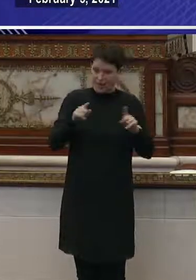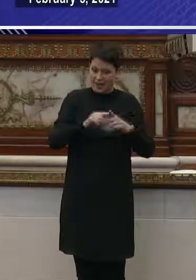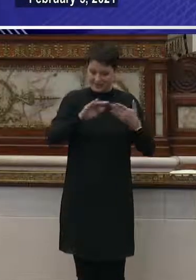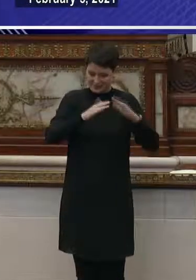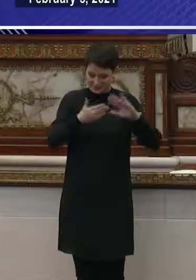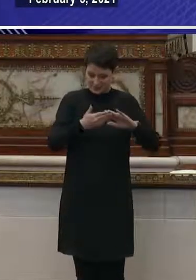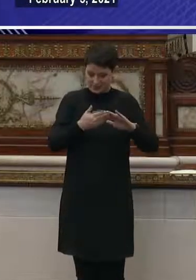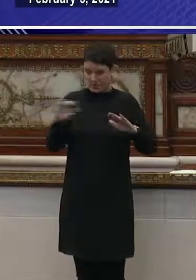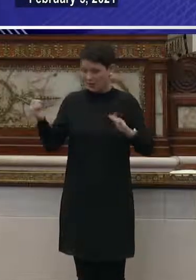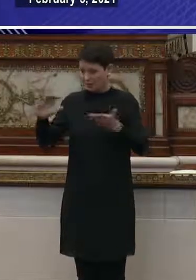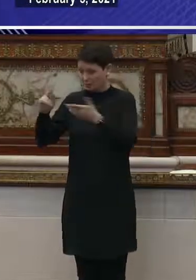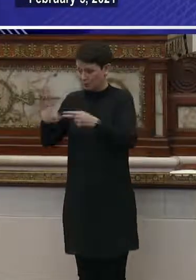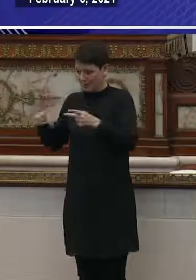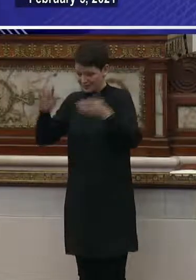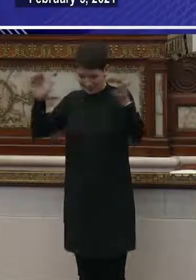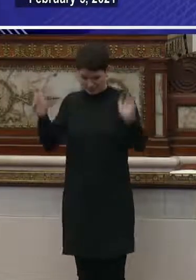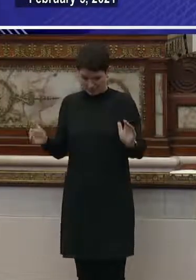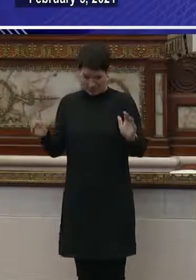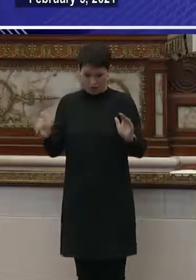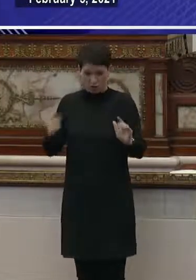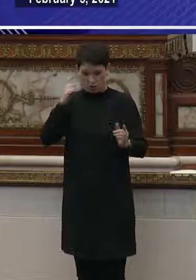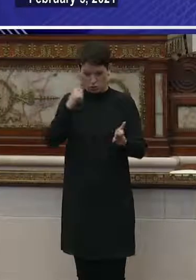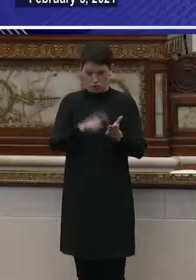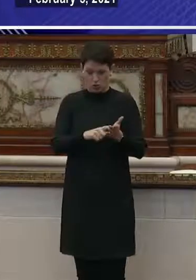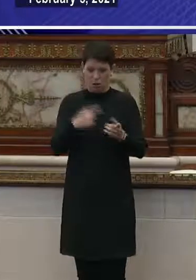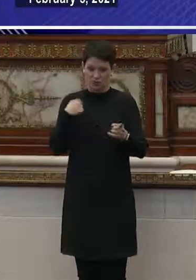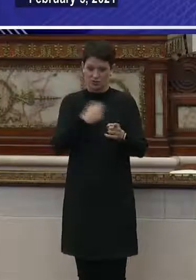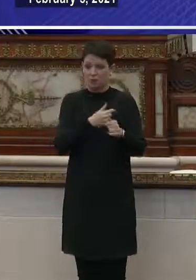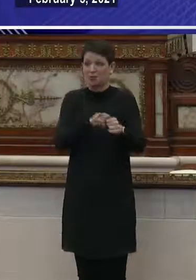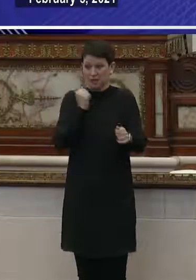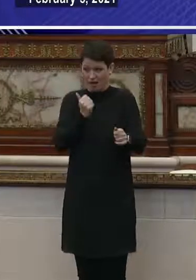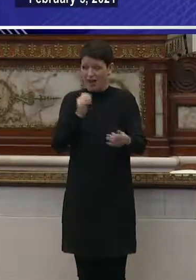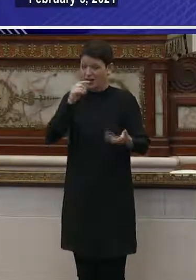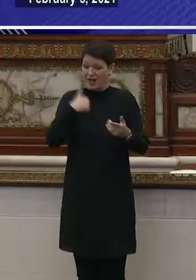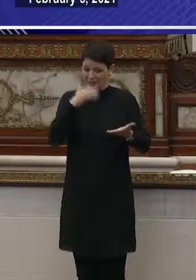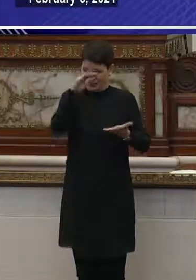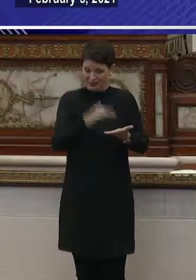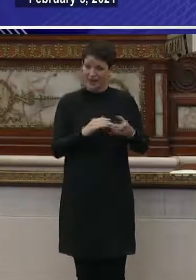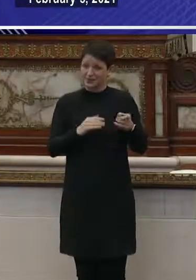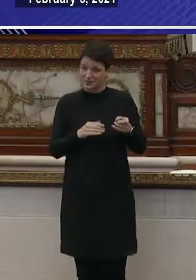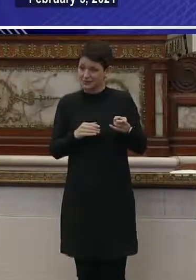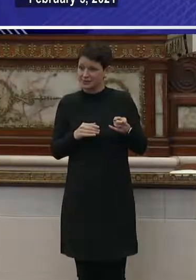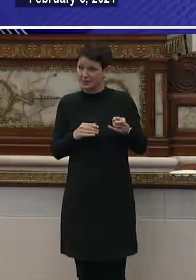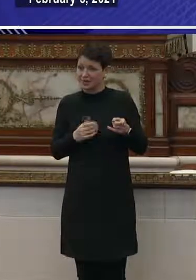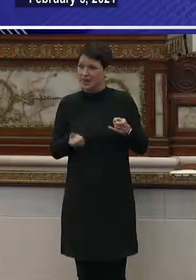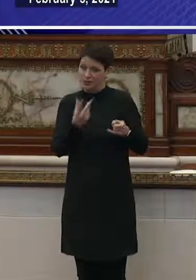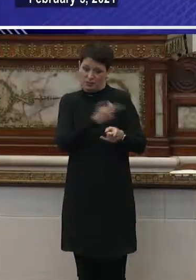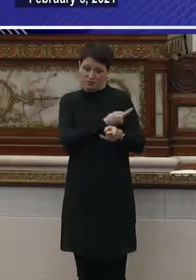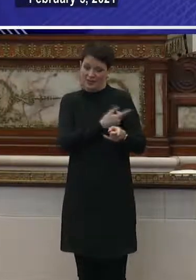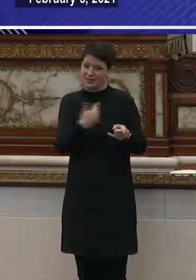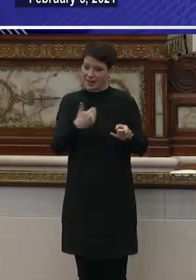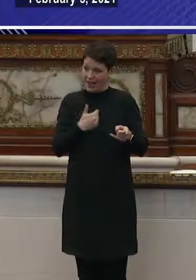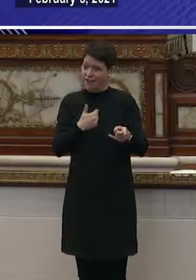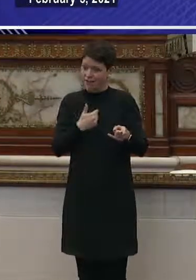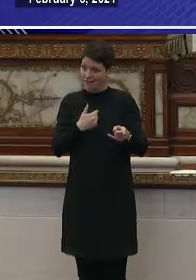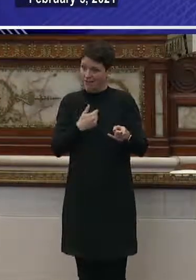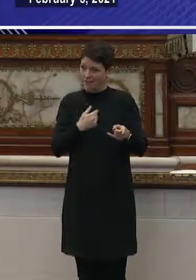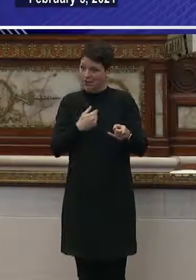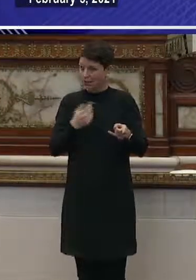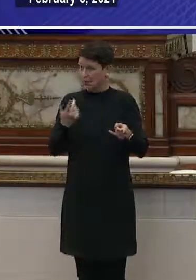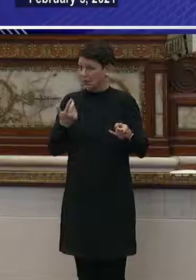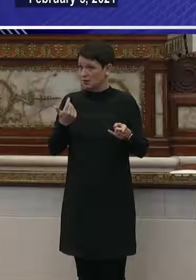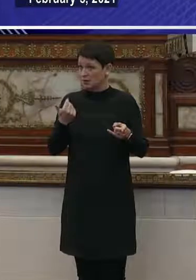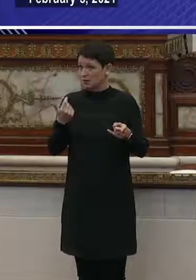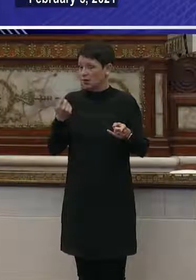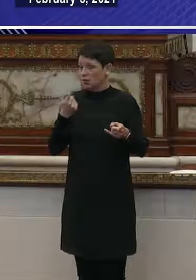other places, you can clearly see that we're lagging behind as it relates to how much vaccinations that we're receiving. Is anything